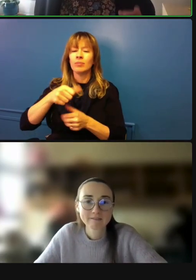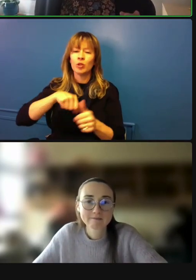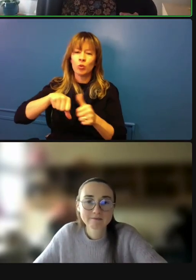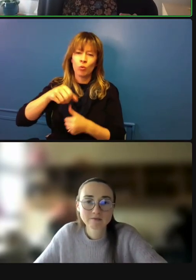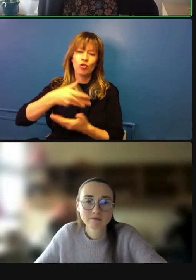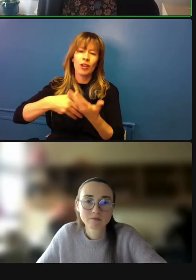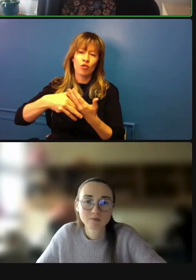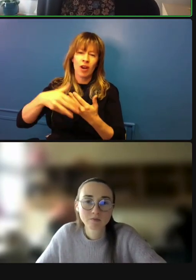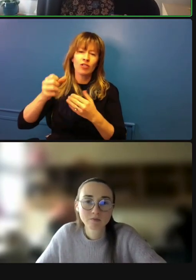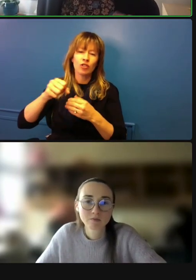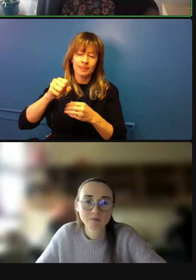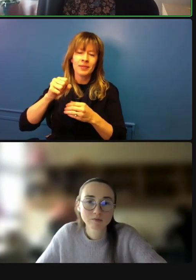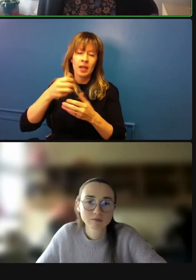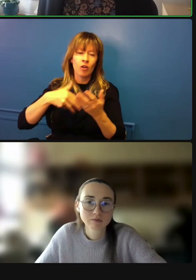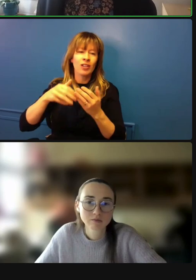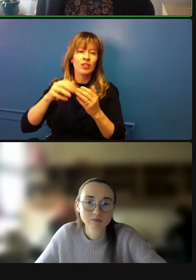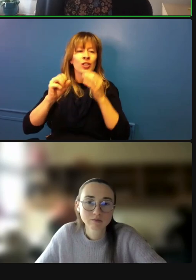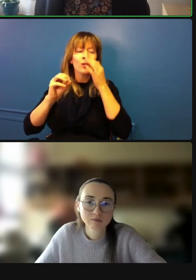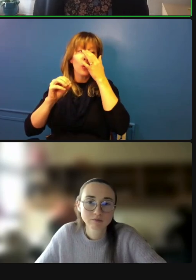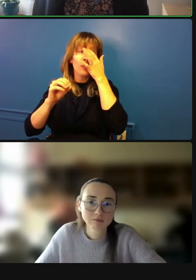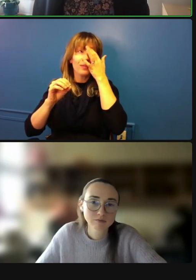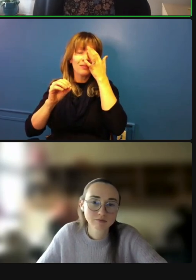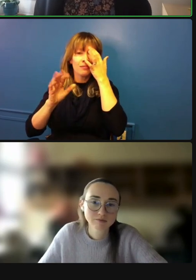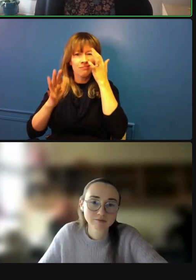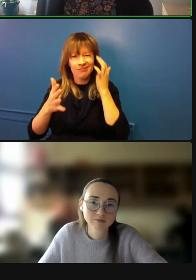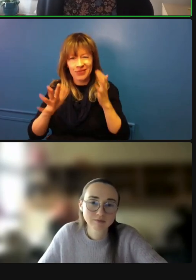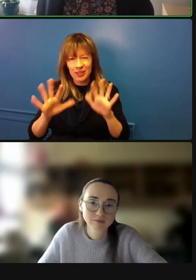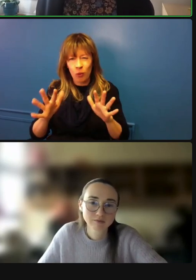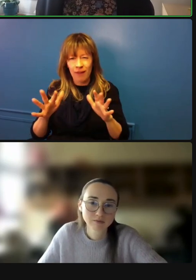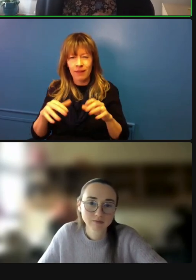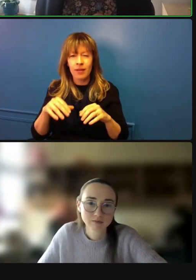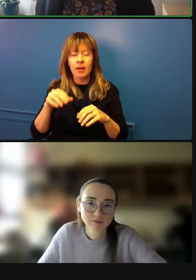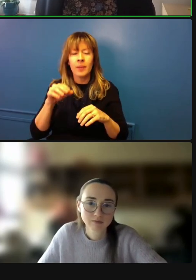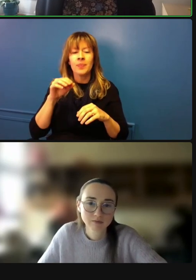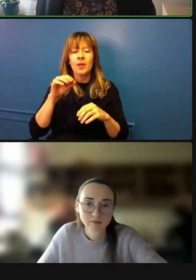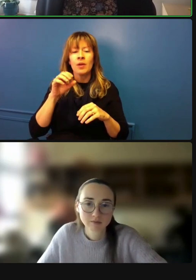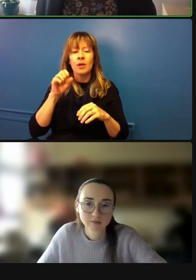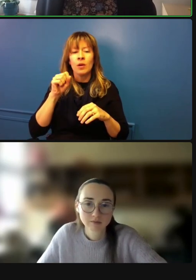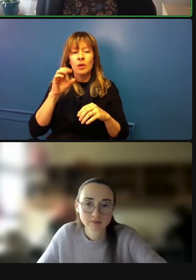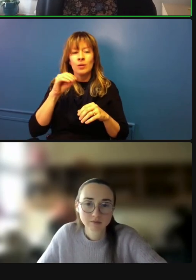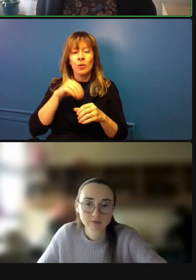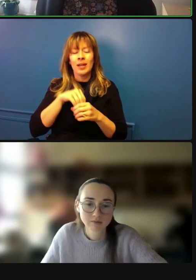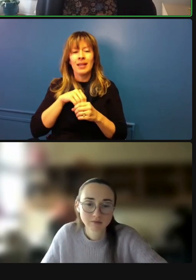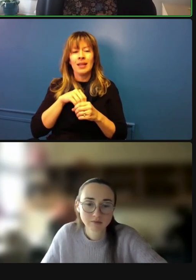Yes, so here there were, well, sort of. So